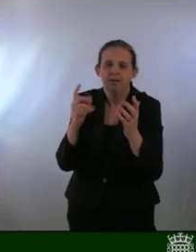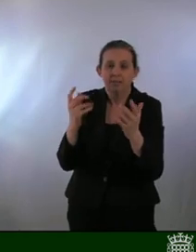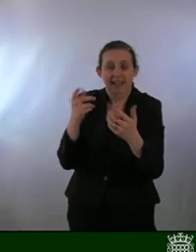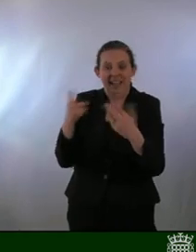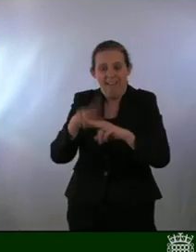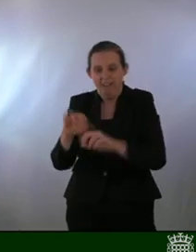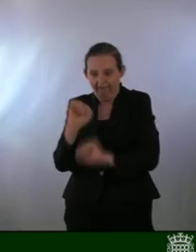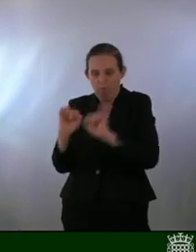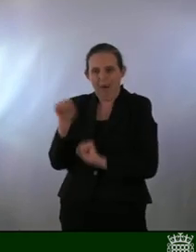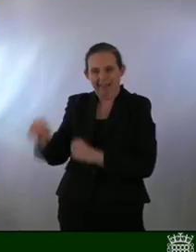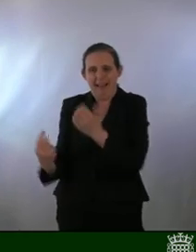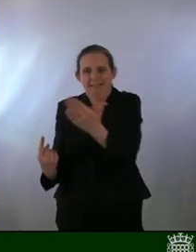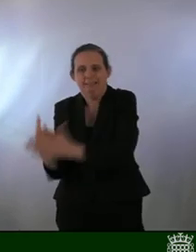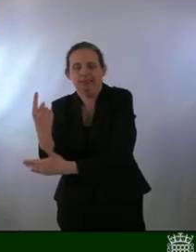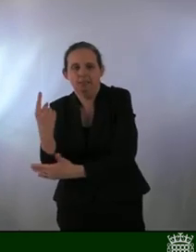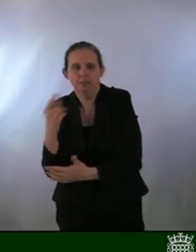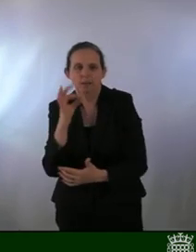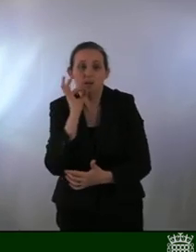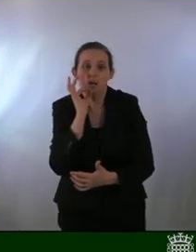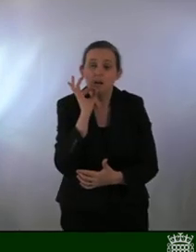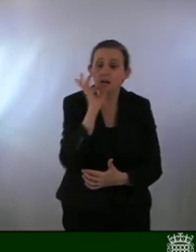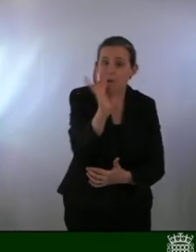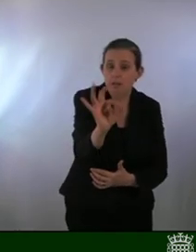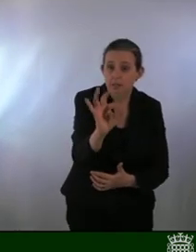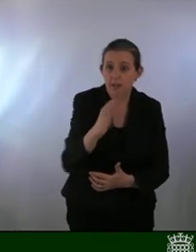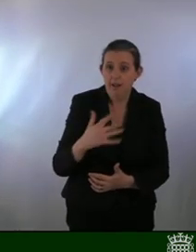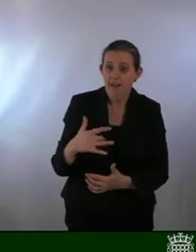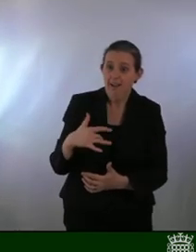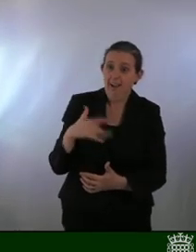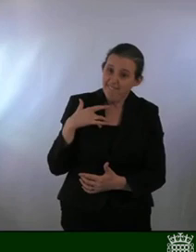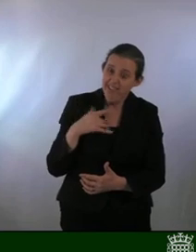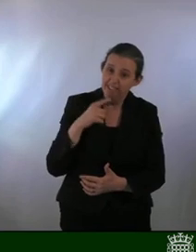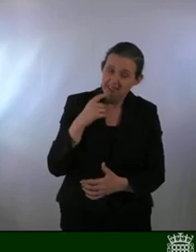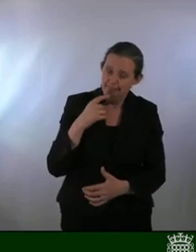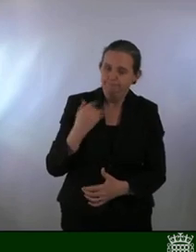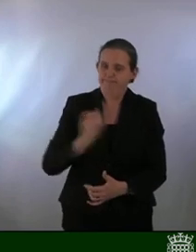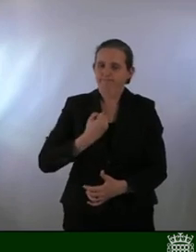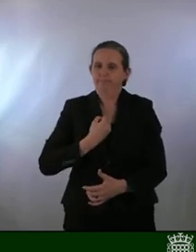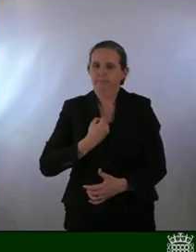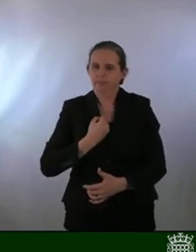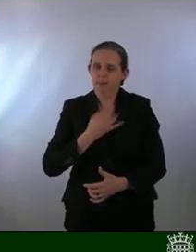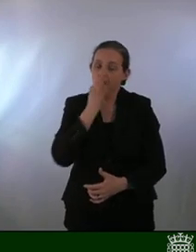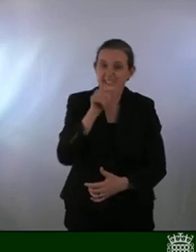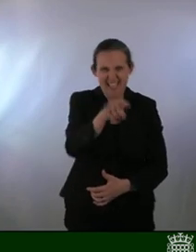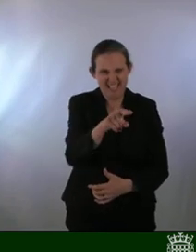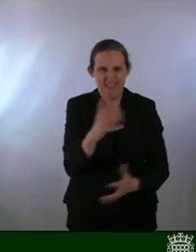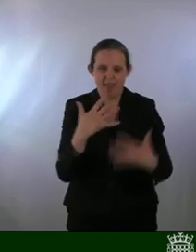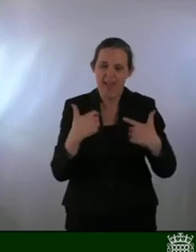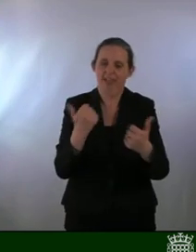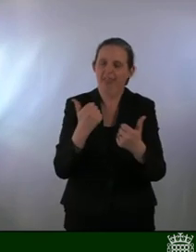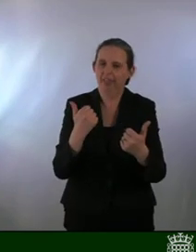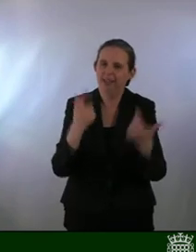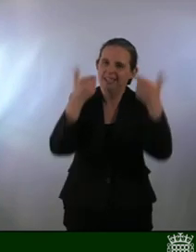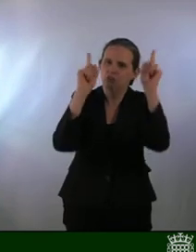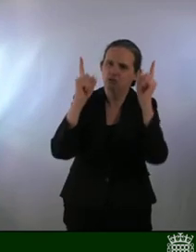I ask the Secretary of State, and I feel slightly guilty asking this because he is the Health Secretary, but this is the statement that we have today, what is the government